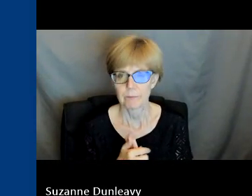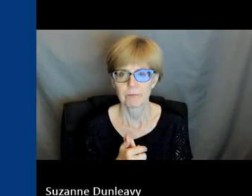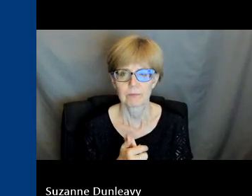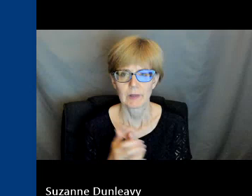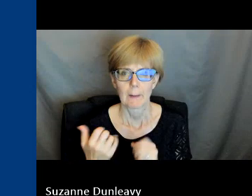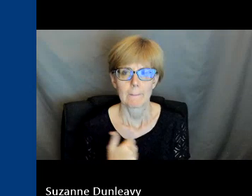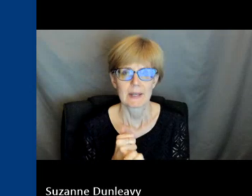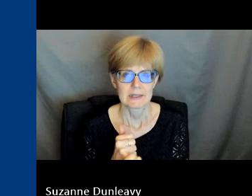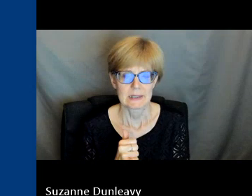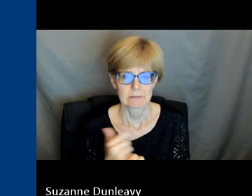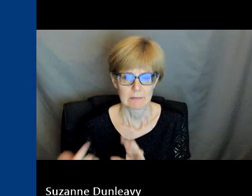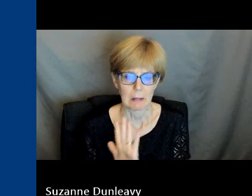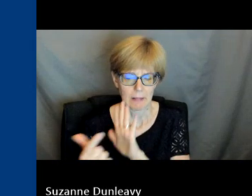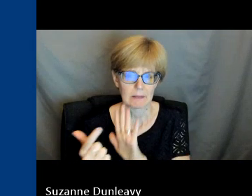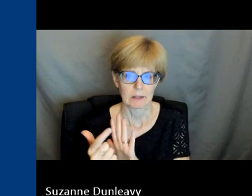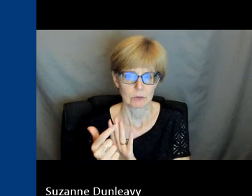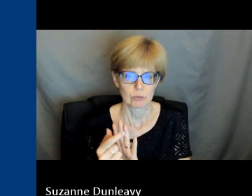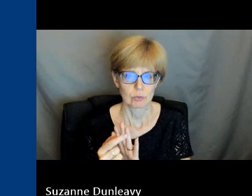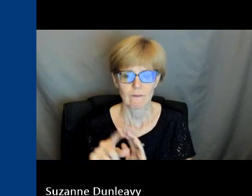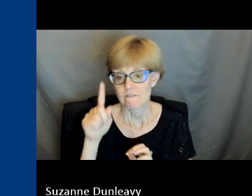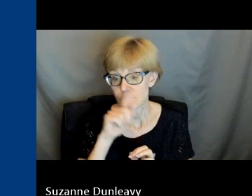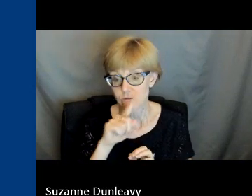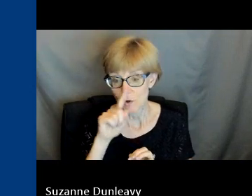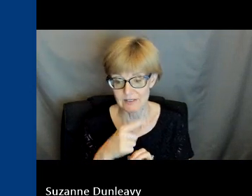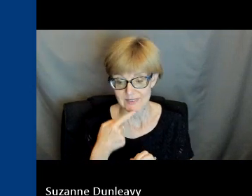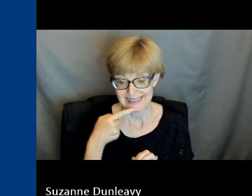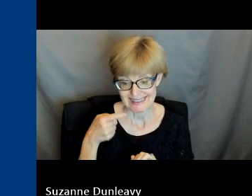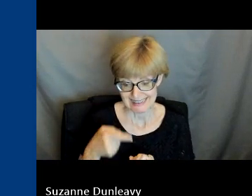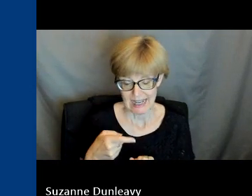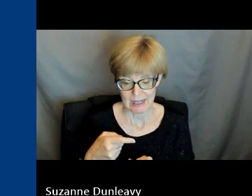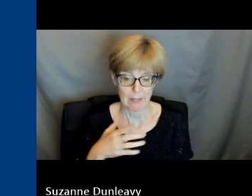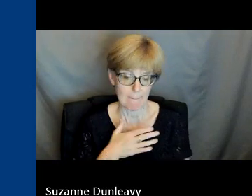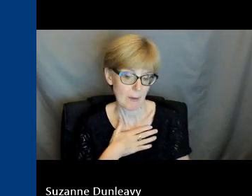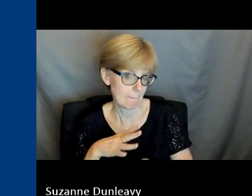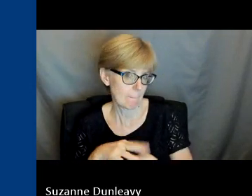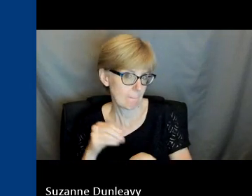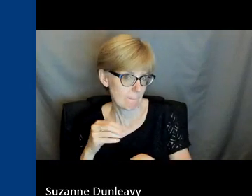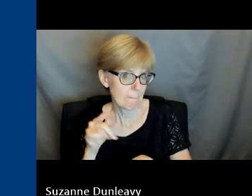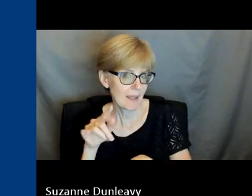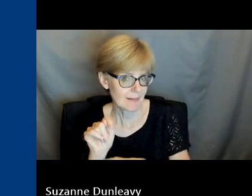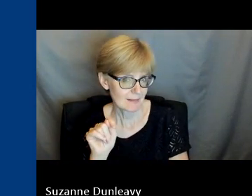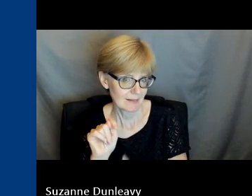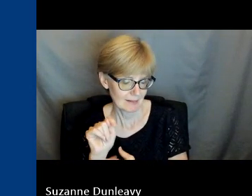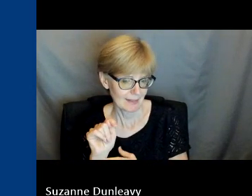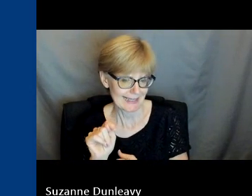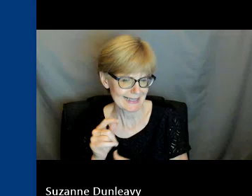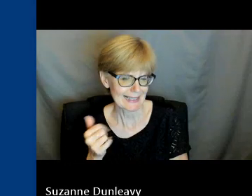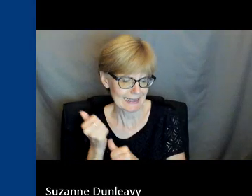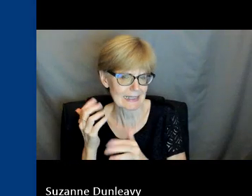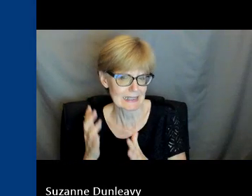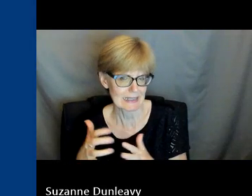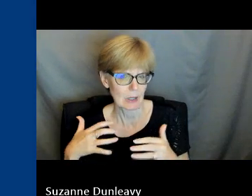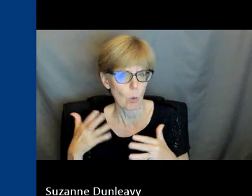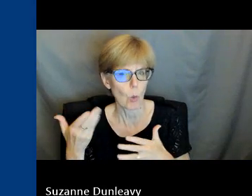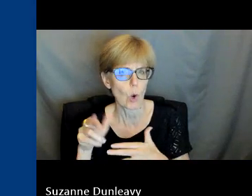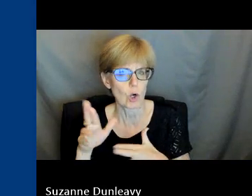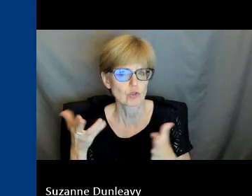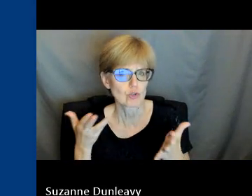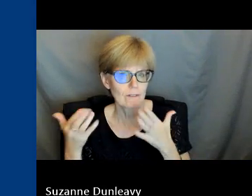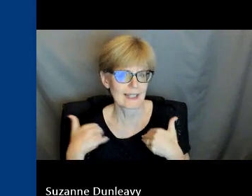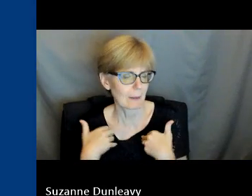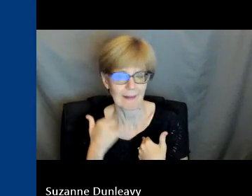it unlawful to falsely represent that, say, a pet would be an assistance animal or a service animal if they, in